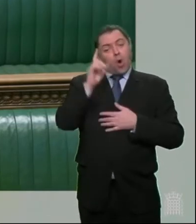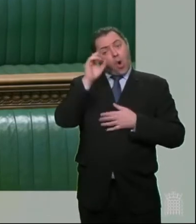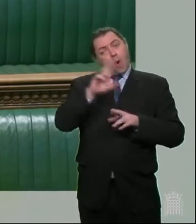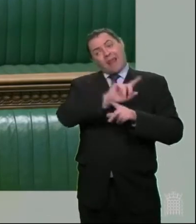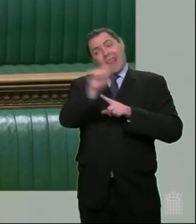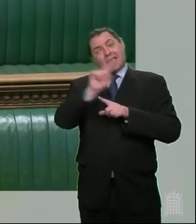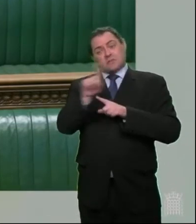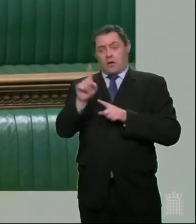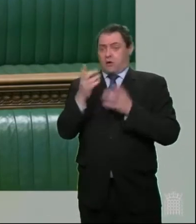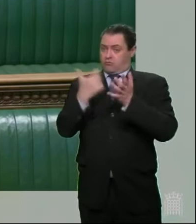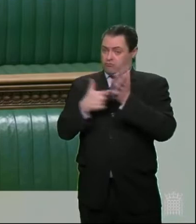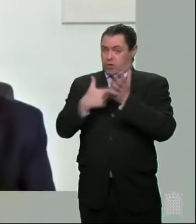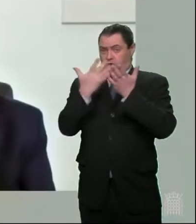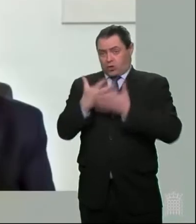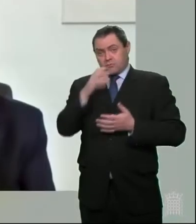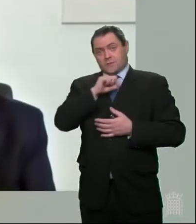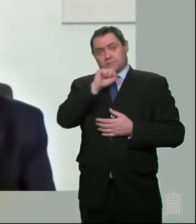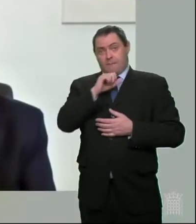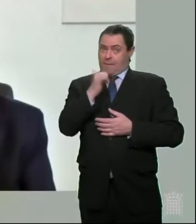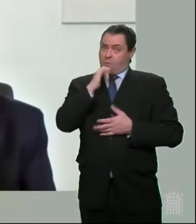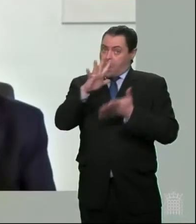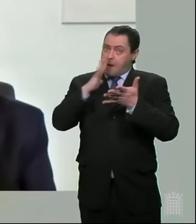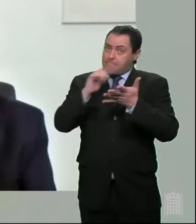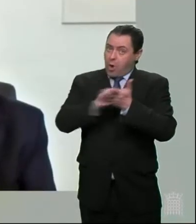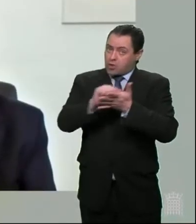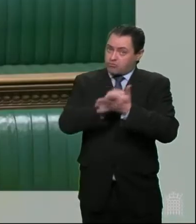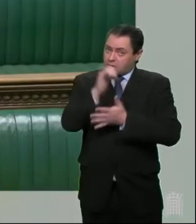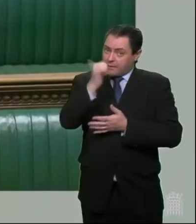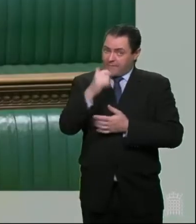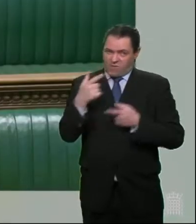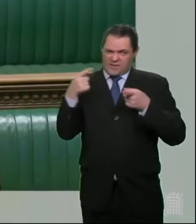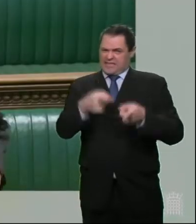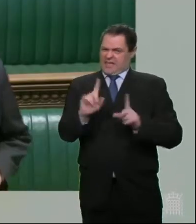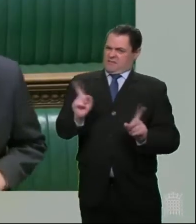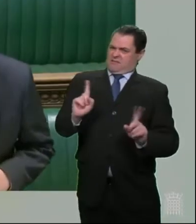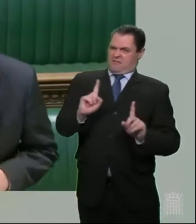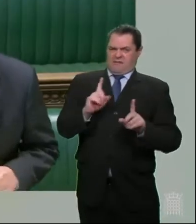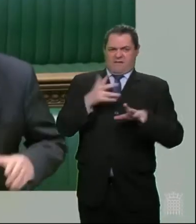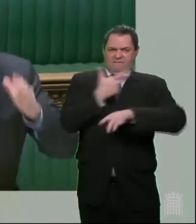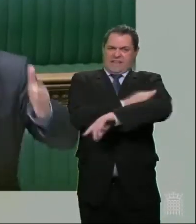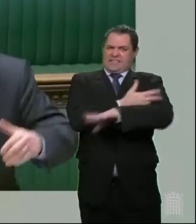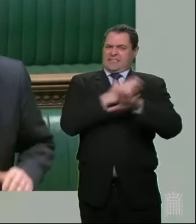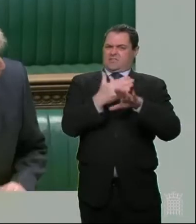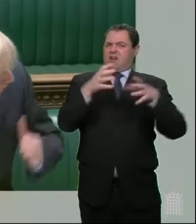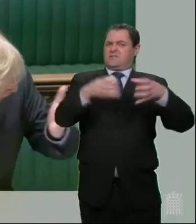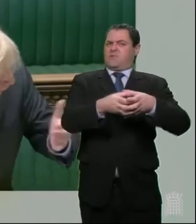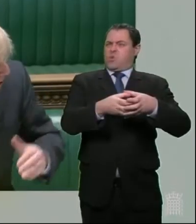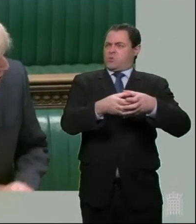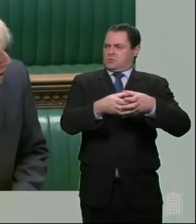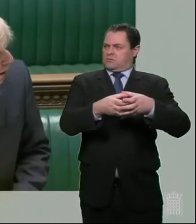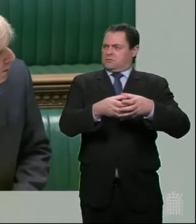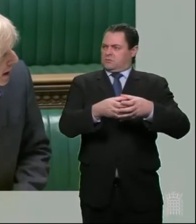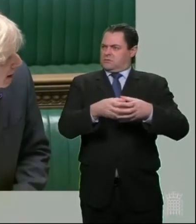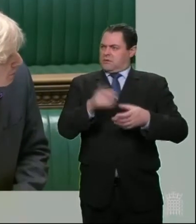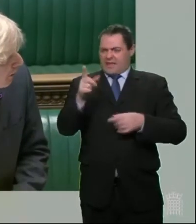afternoon, the Right Honourable Gentleman may think of apologising for what he did and for that attack on the vaccine task force. Mr. Speaker, they can go on, and the Right Honourable